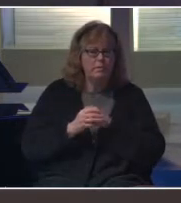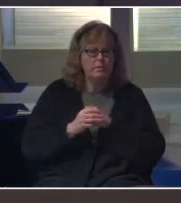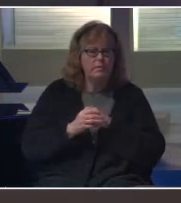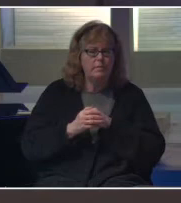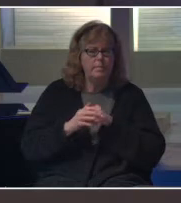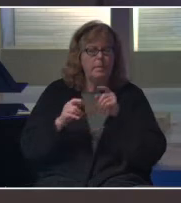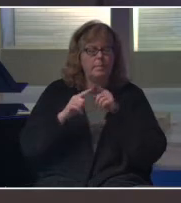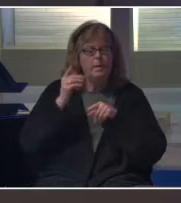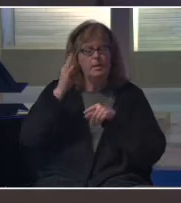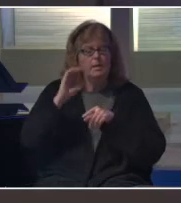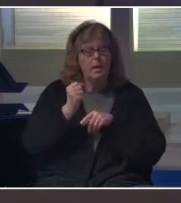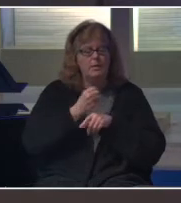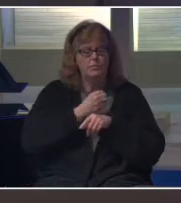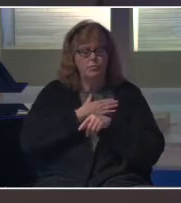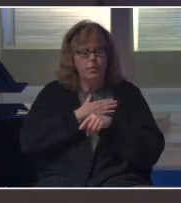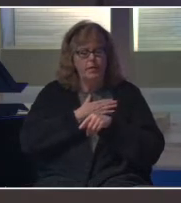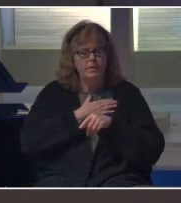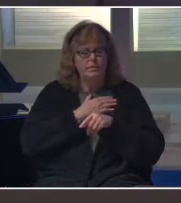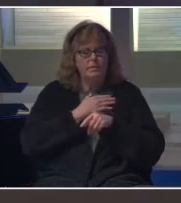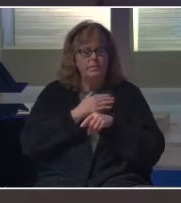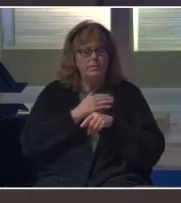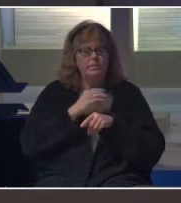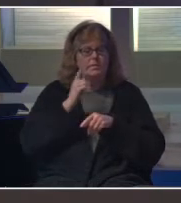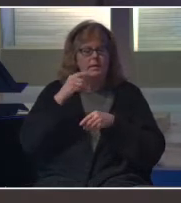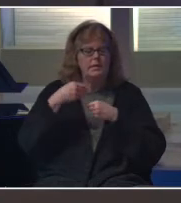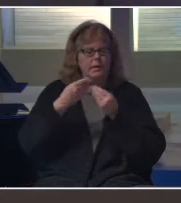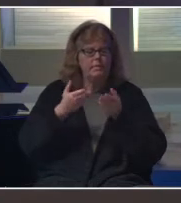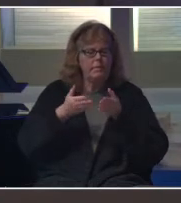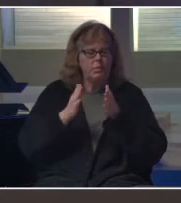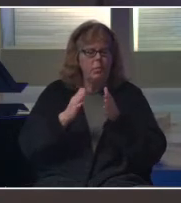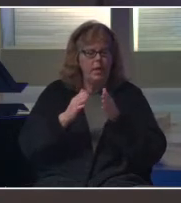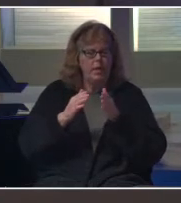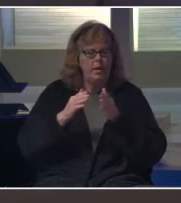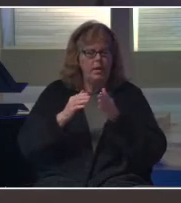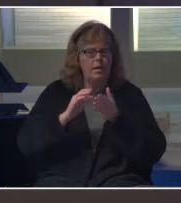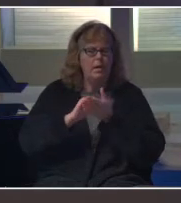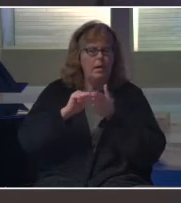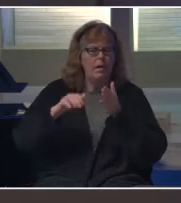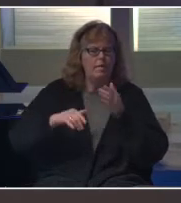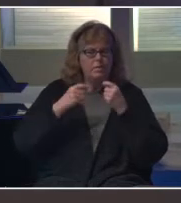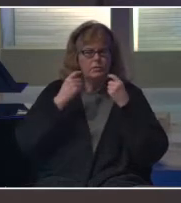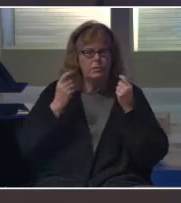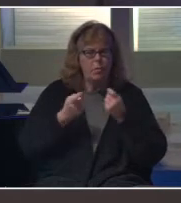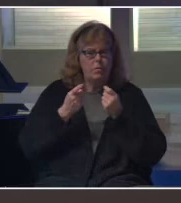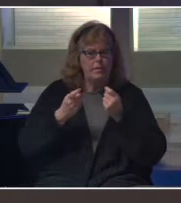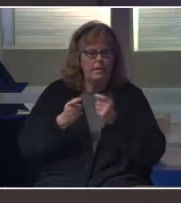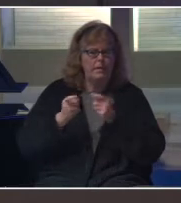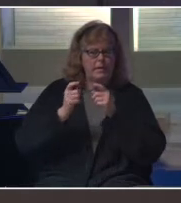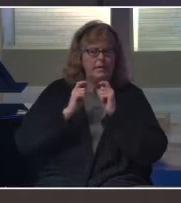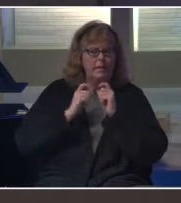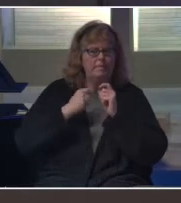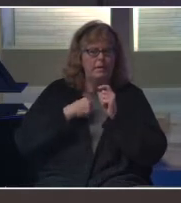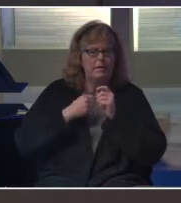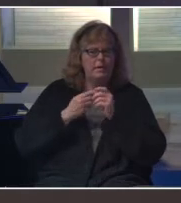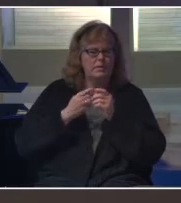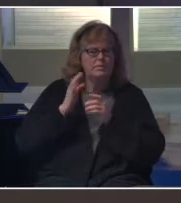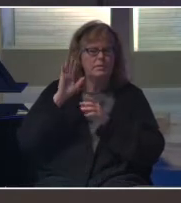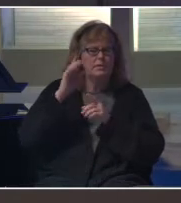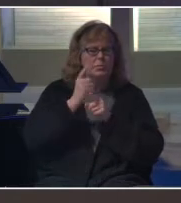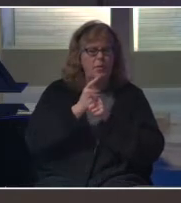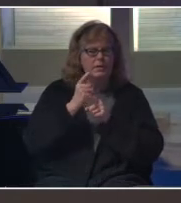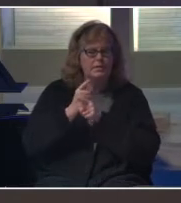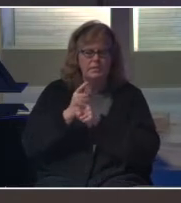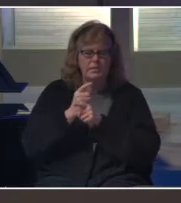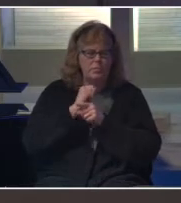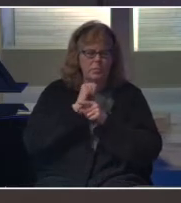But by God's grace, he has provided a way of atonement. He's given to us a righteousness that we